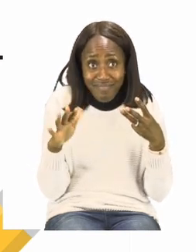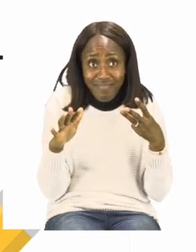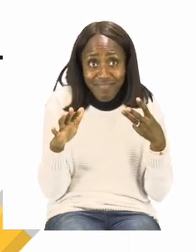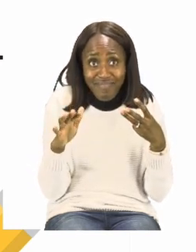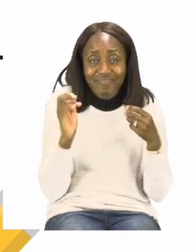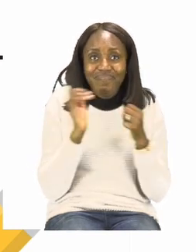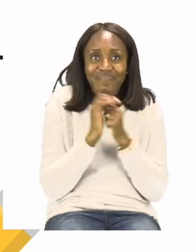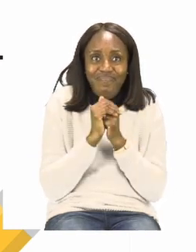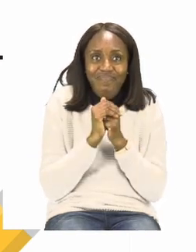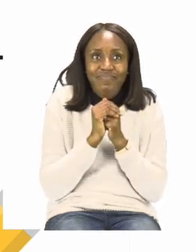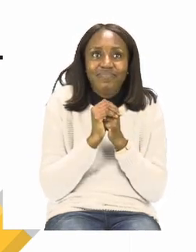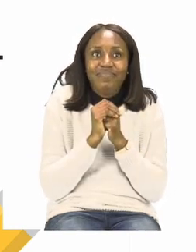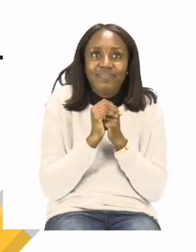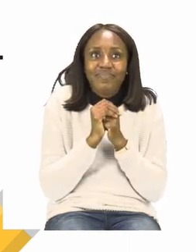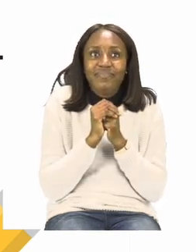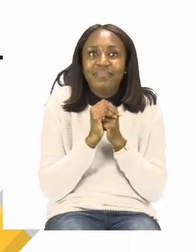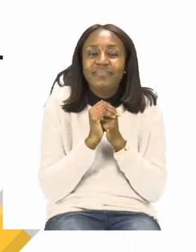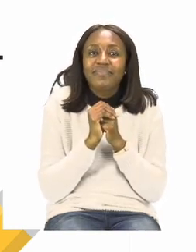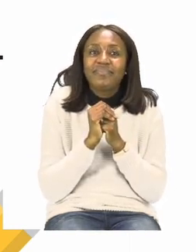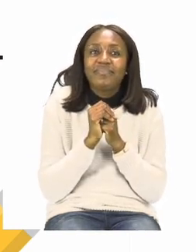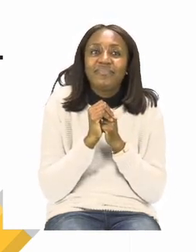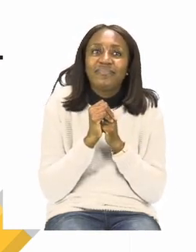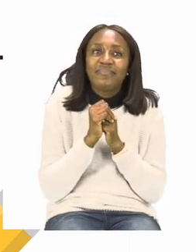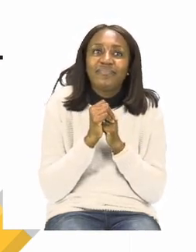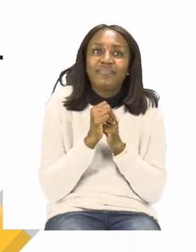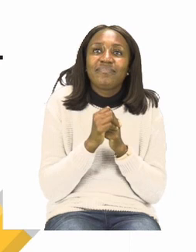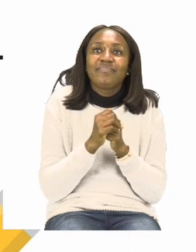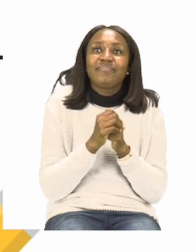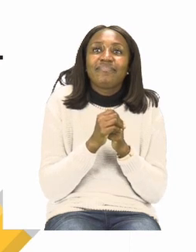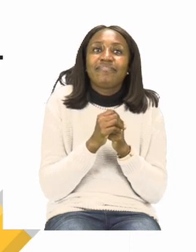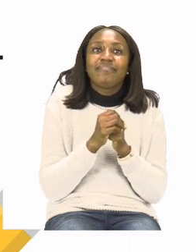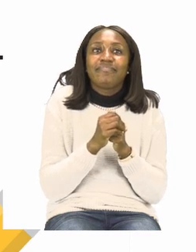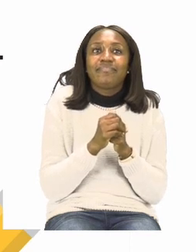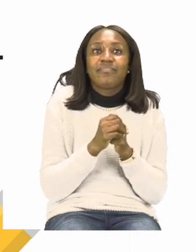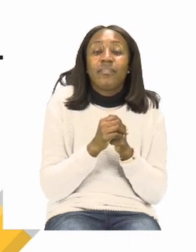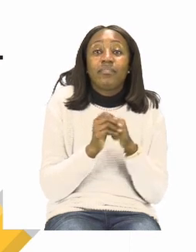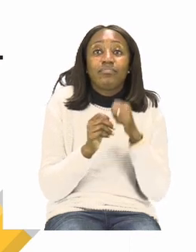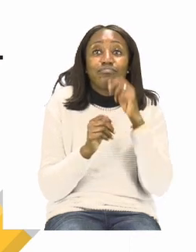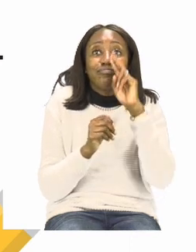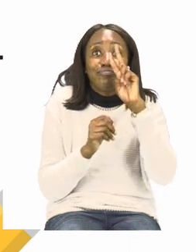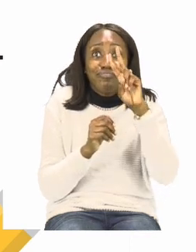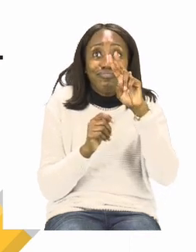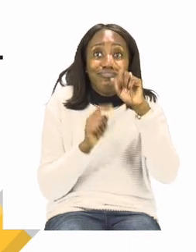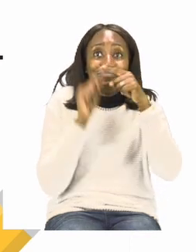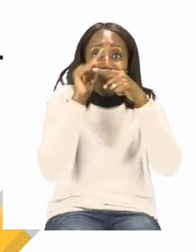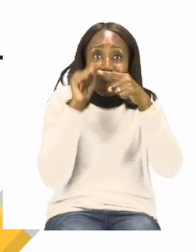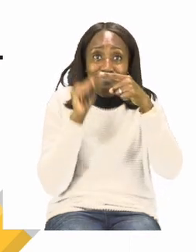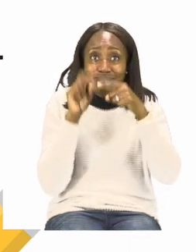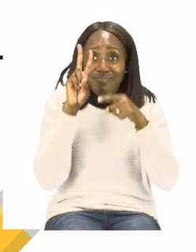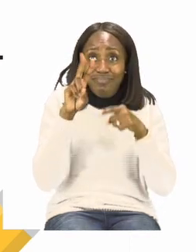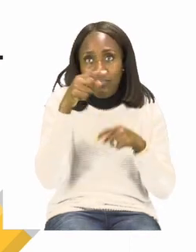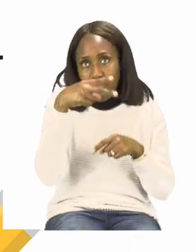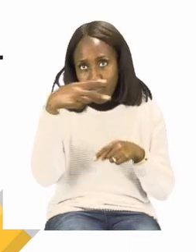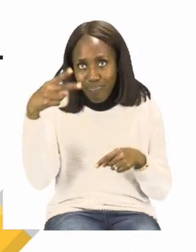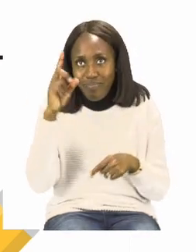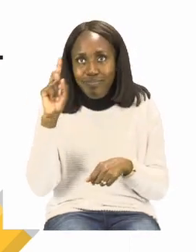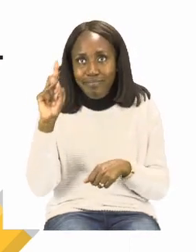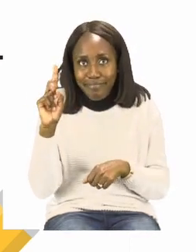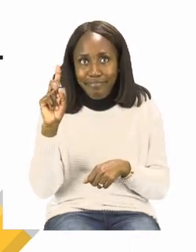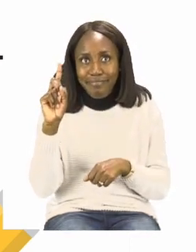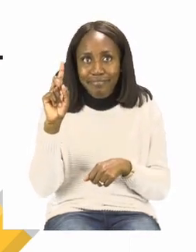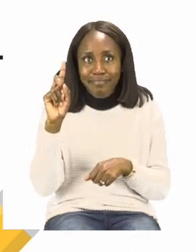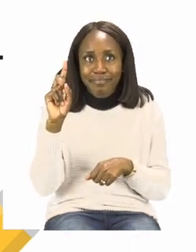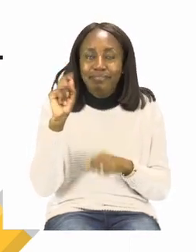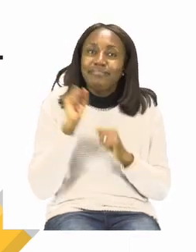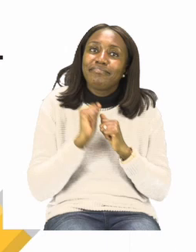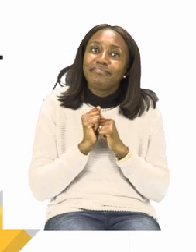2. And then 2 divided by 2 equals 1.